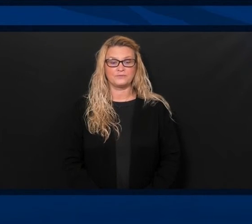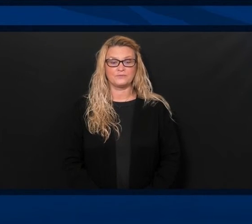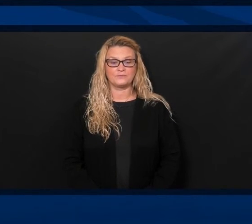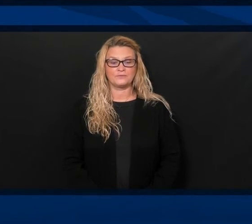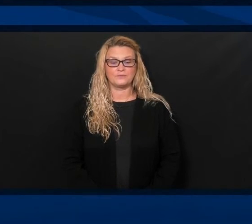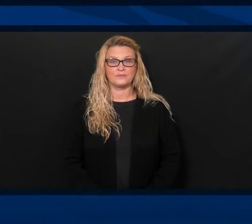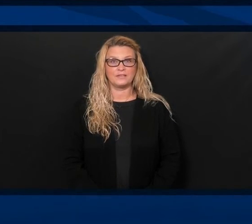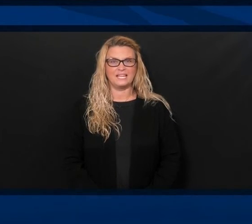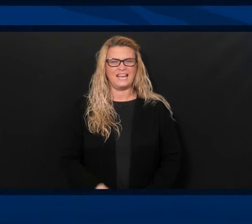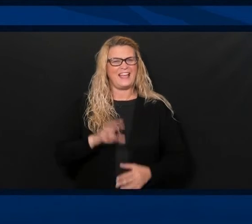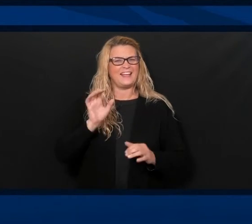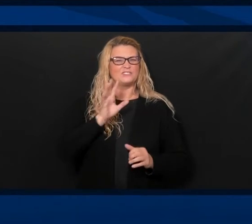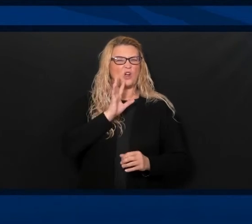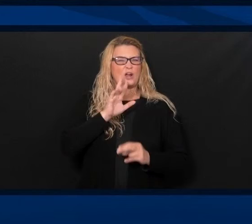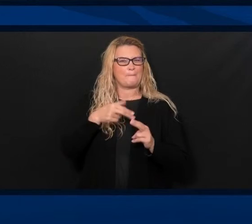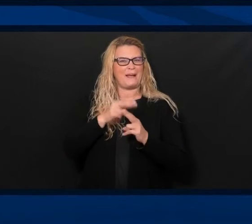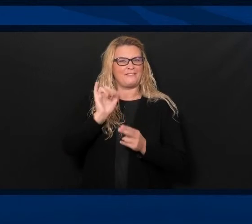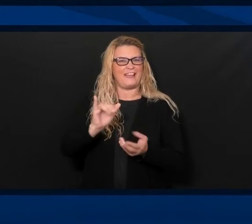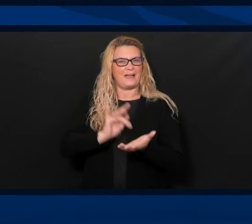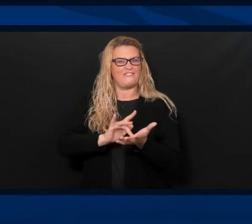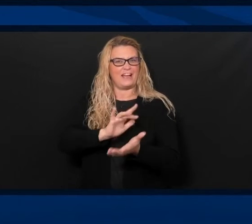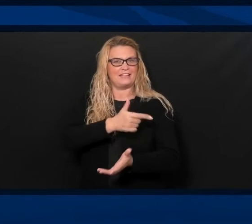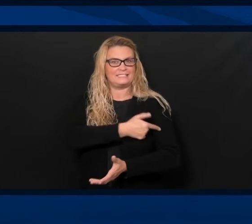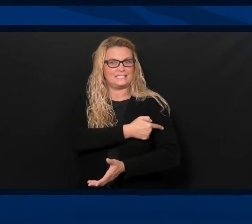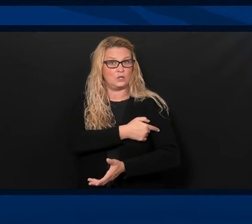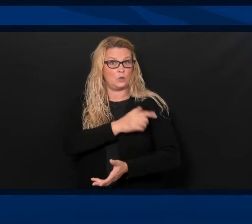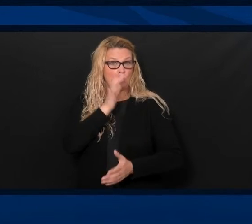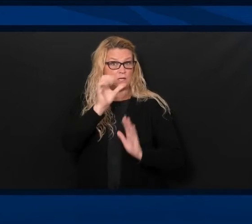on topic with the vaccine, will the state require the